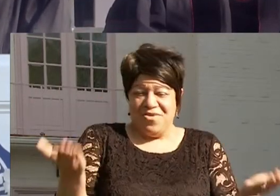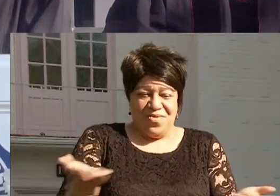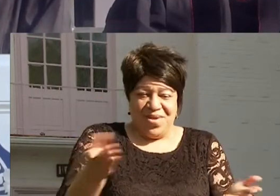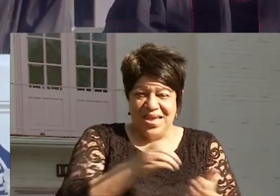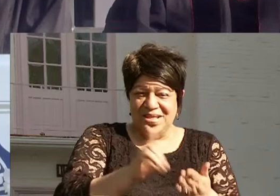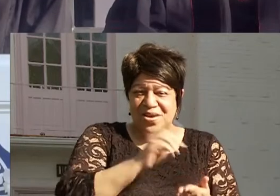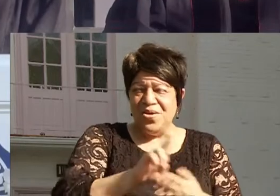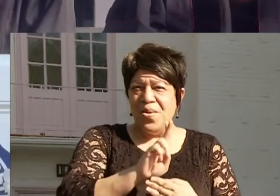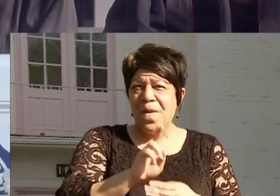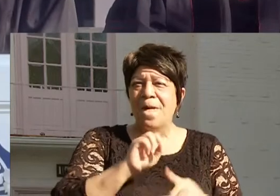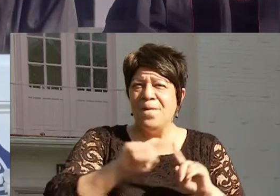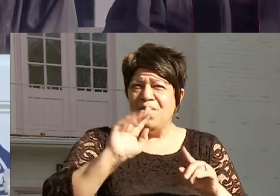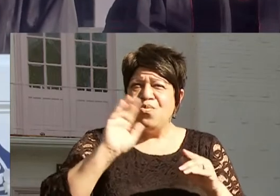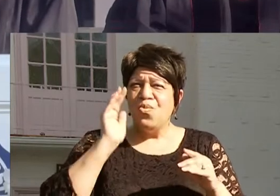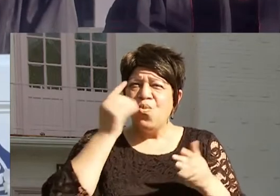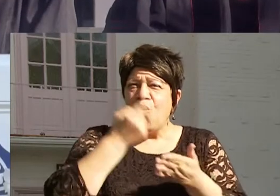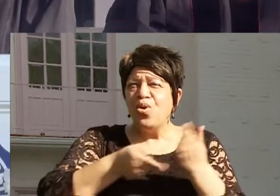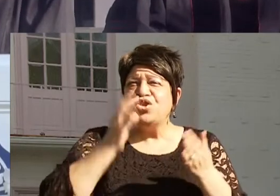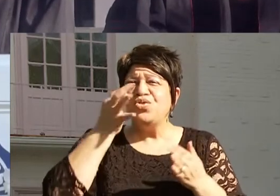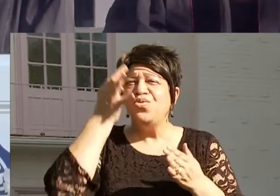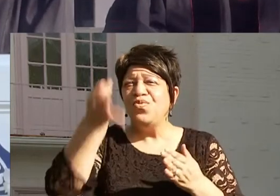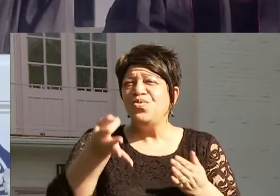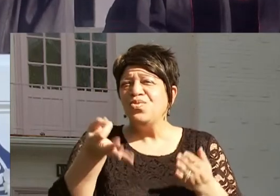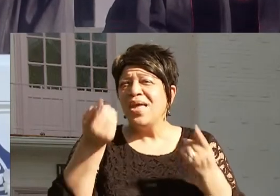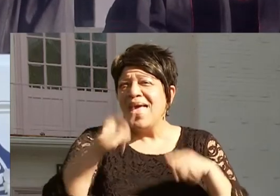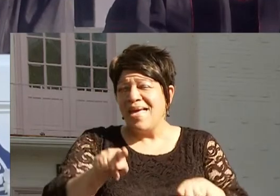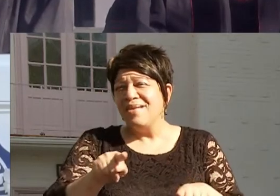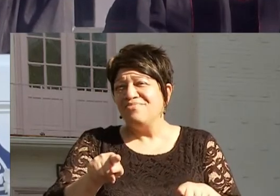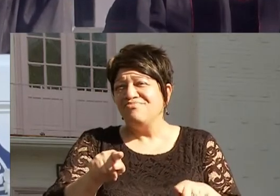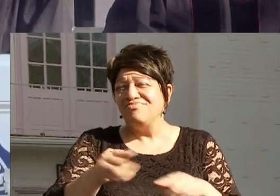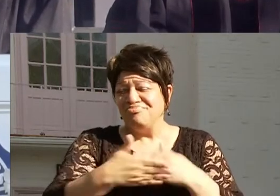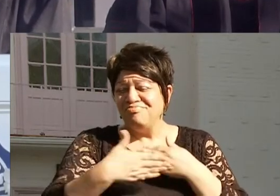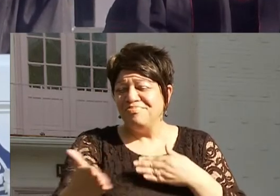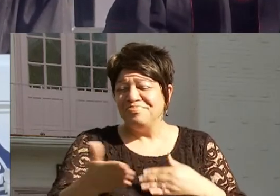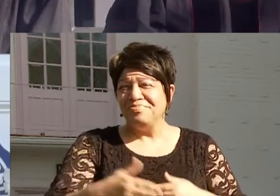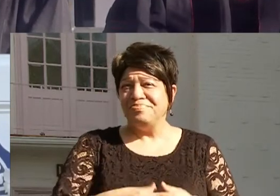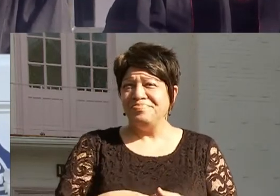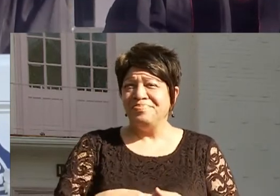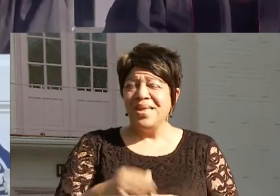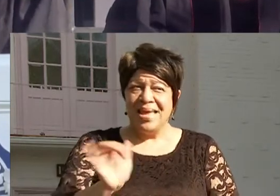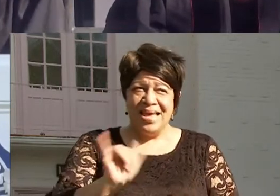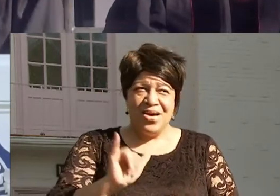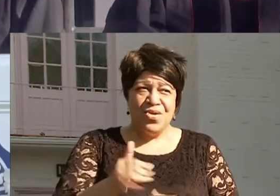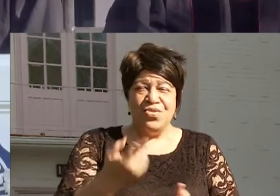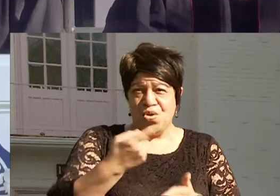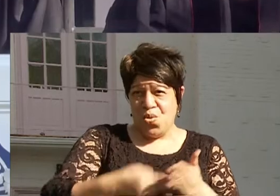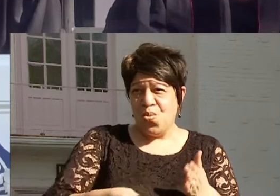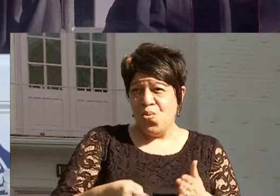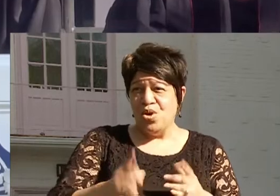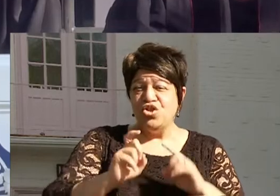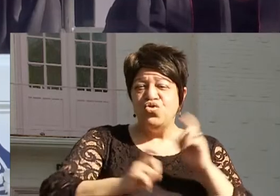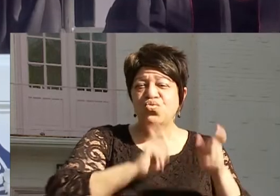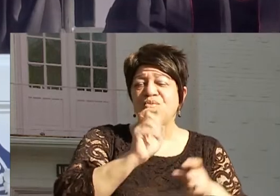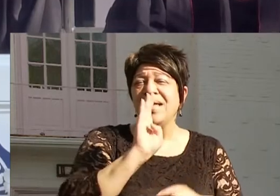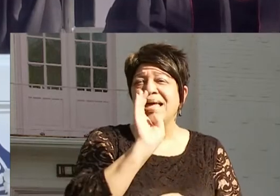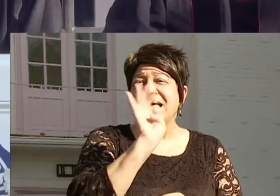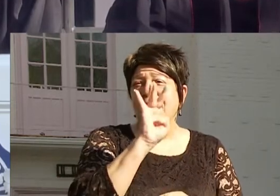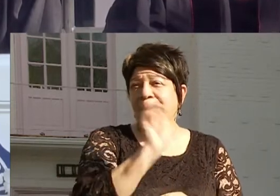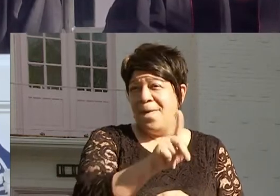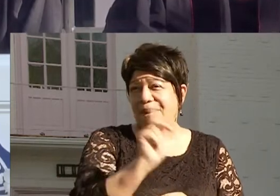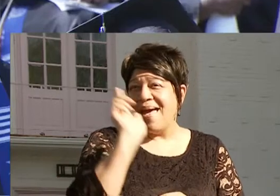for what your potential is moving forward from here. And also, what you give back later on down the